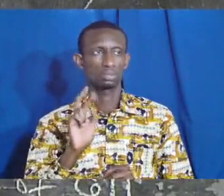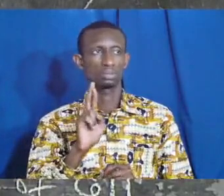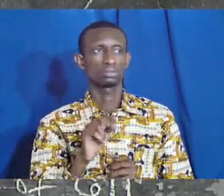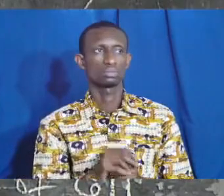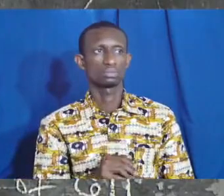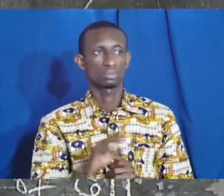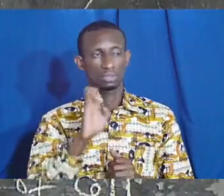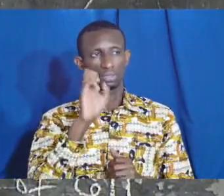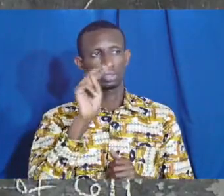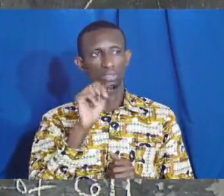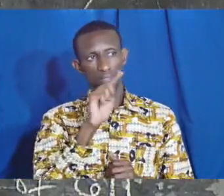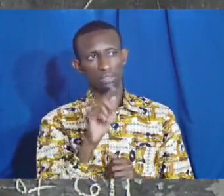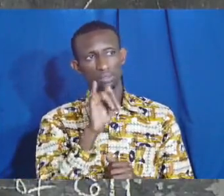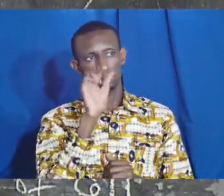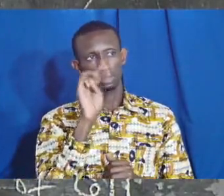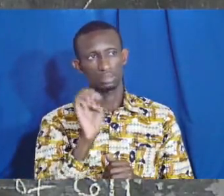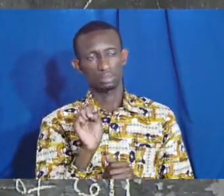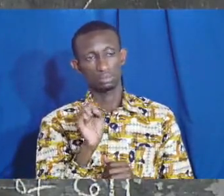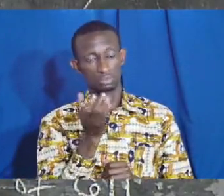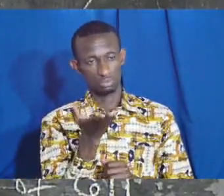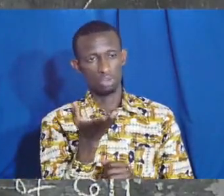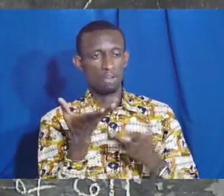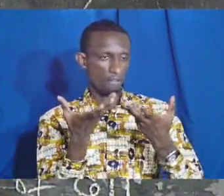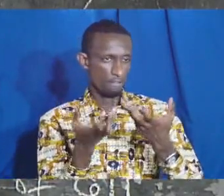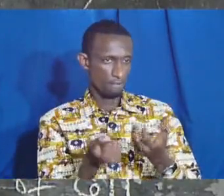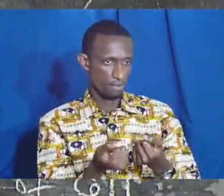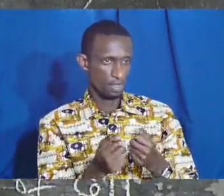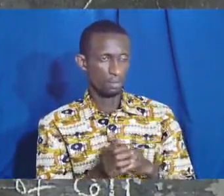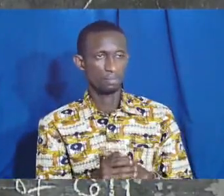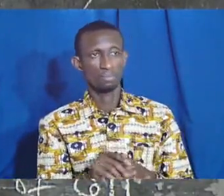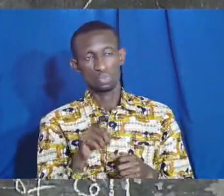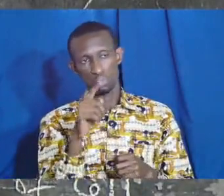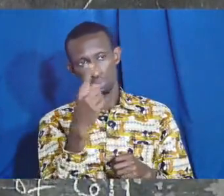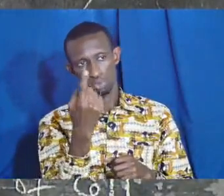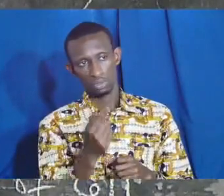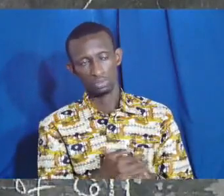Enzymes we have one, we have what you call elementary